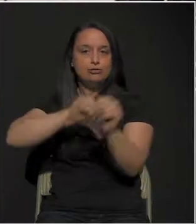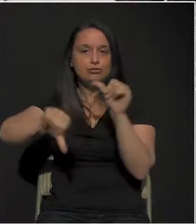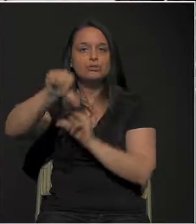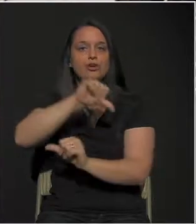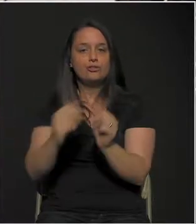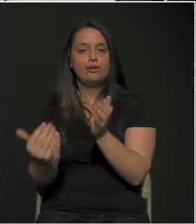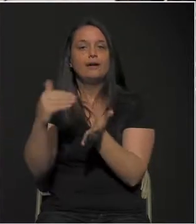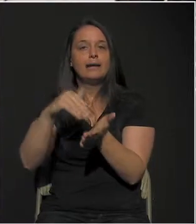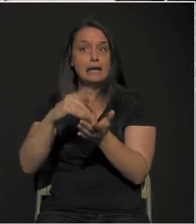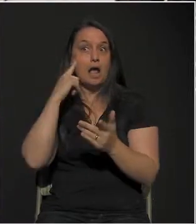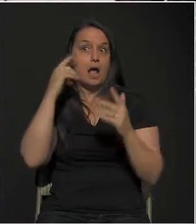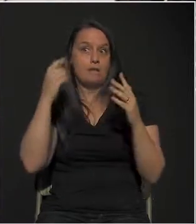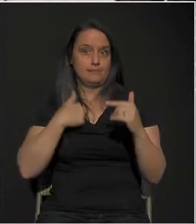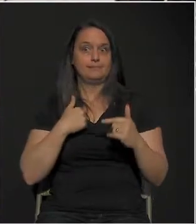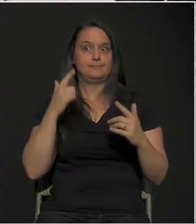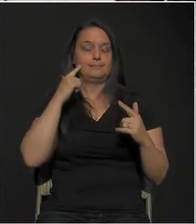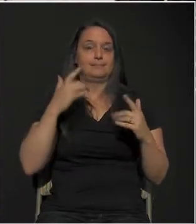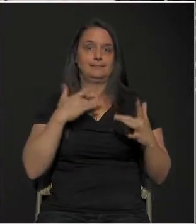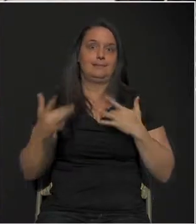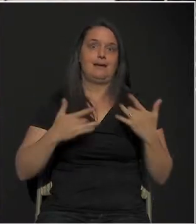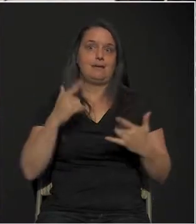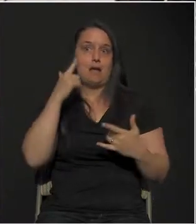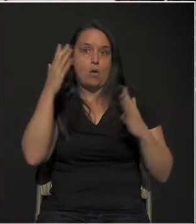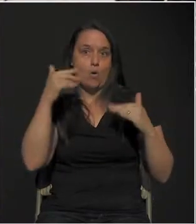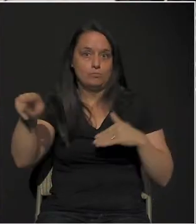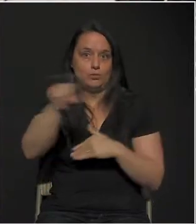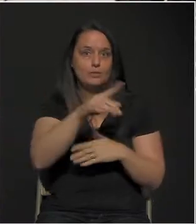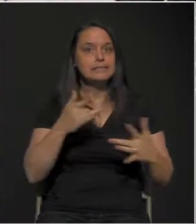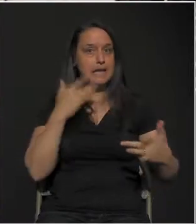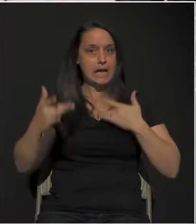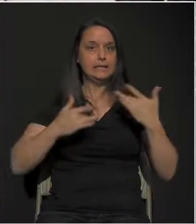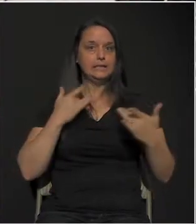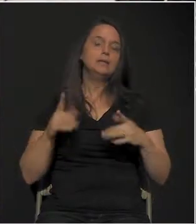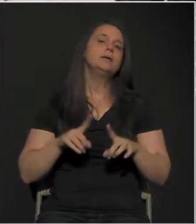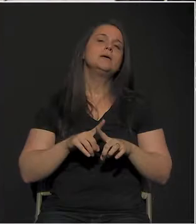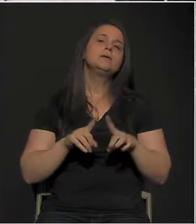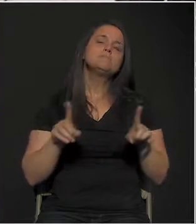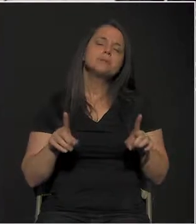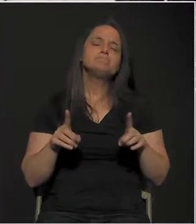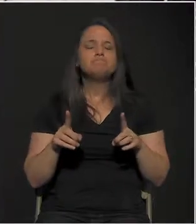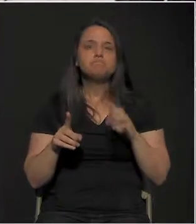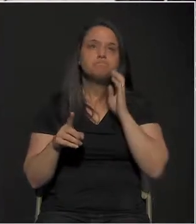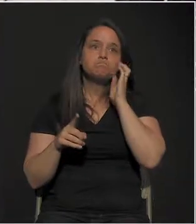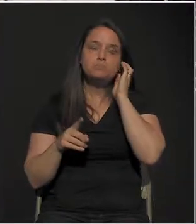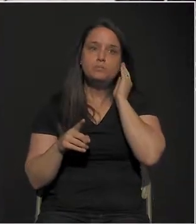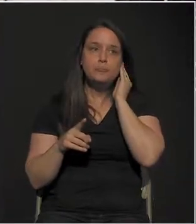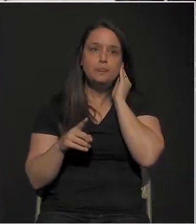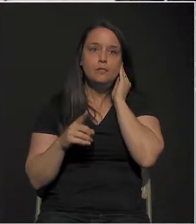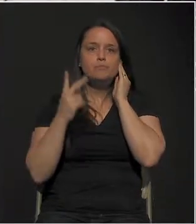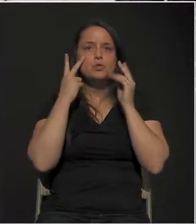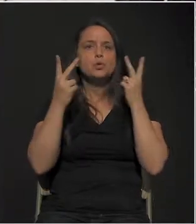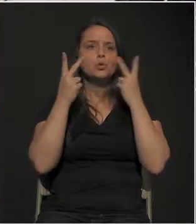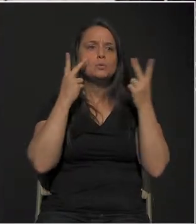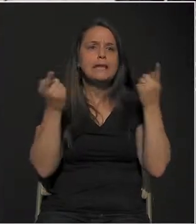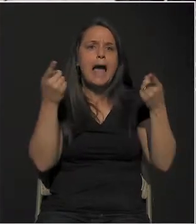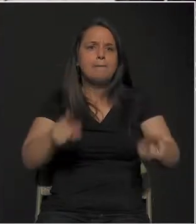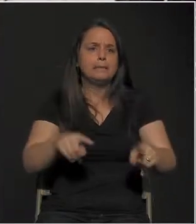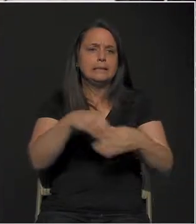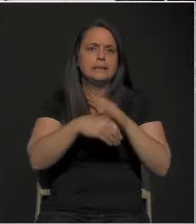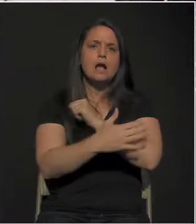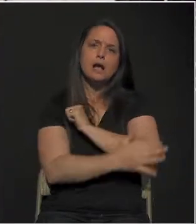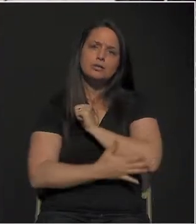really excited about it. I hope you're excited about it. But there's a lot. And, you know, you look at what's going on in the country, too,